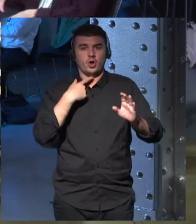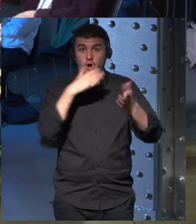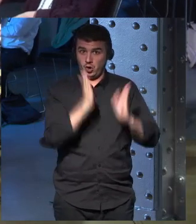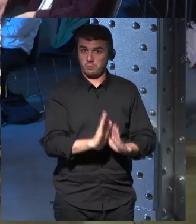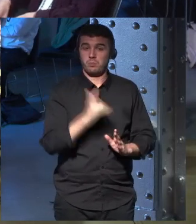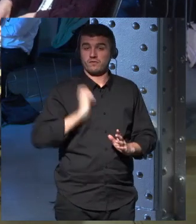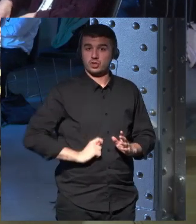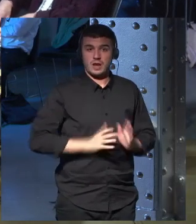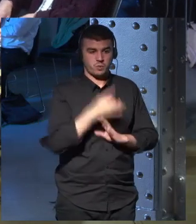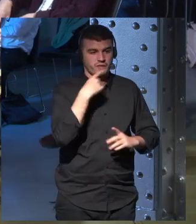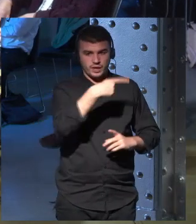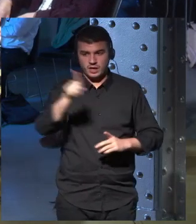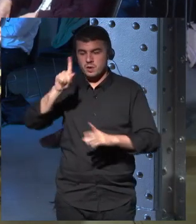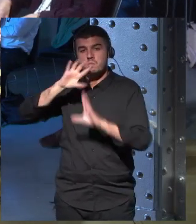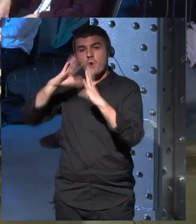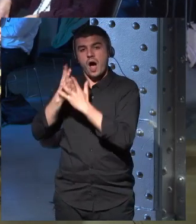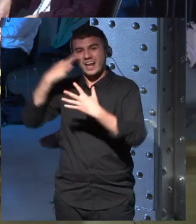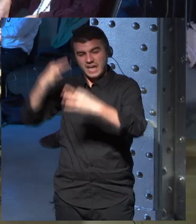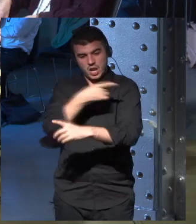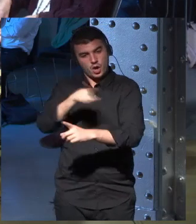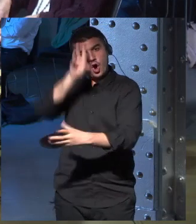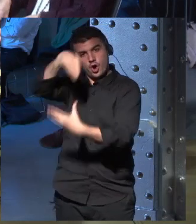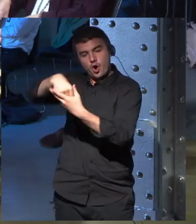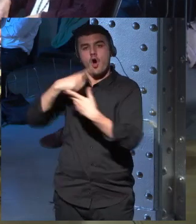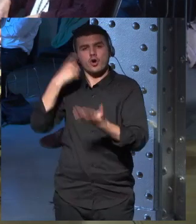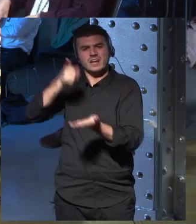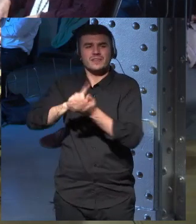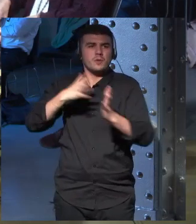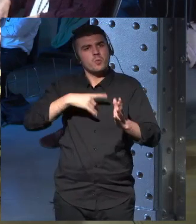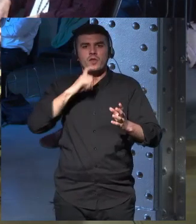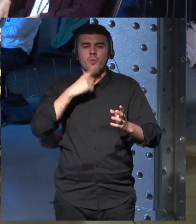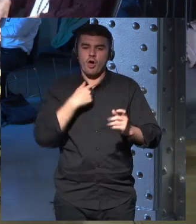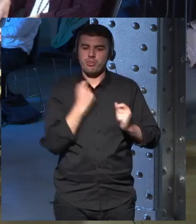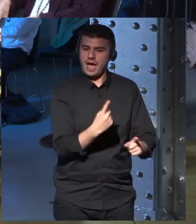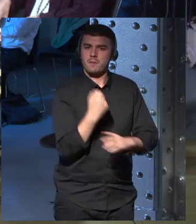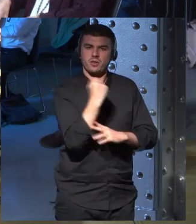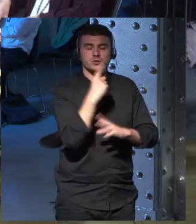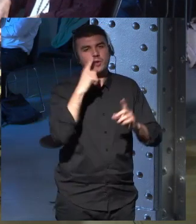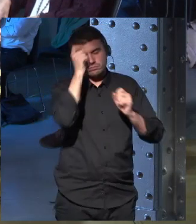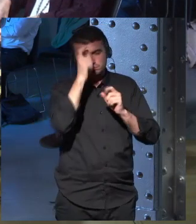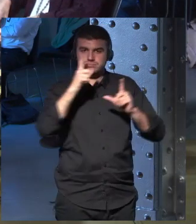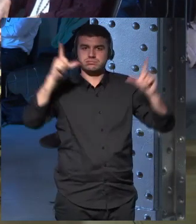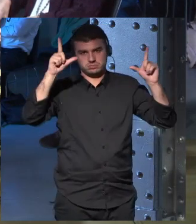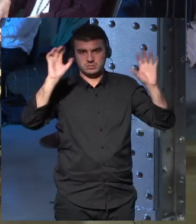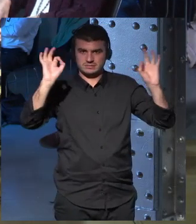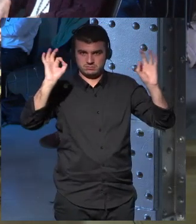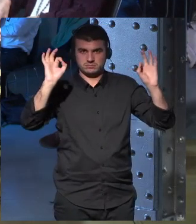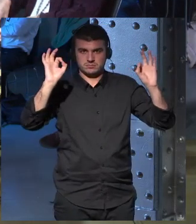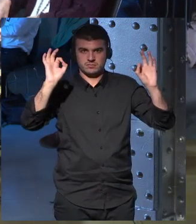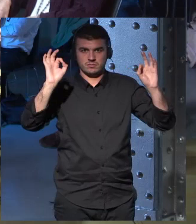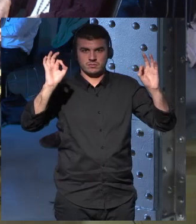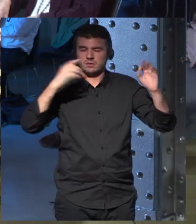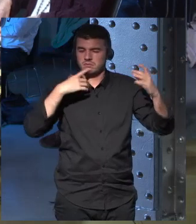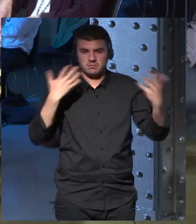with an empowering fiction about himself or herself? Why should